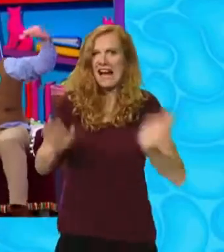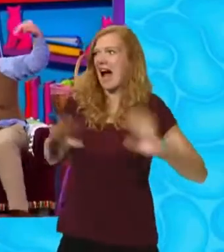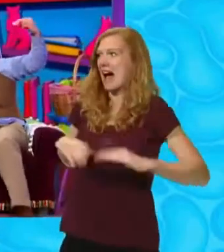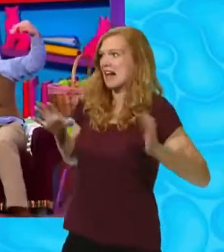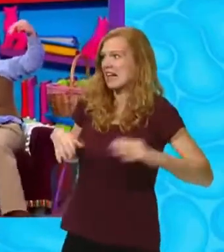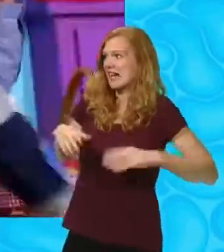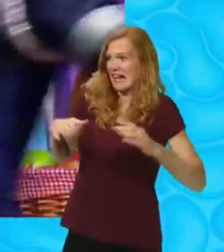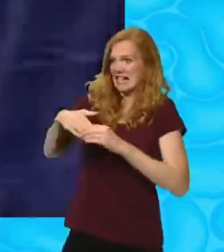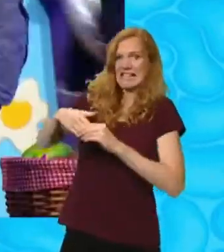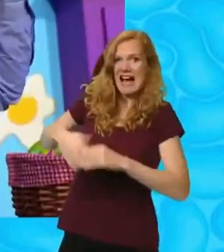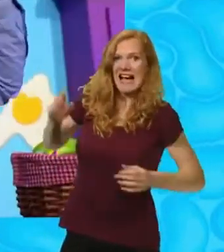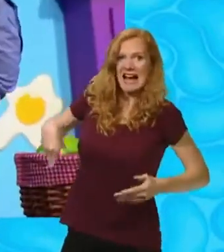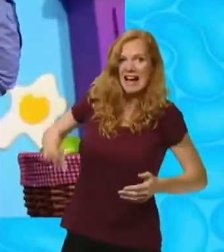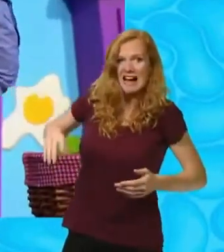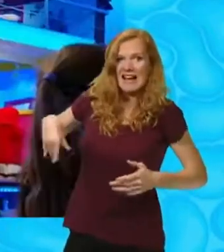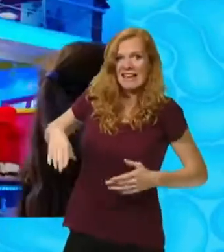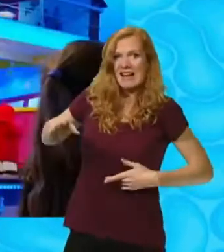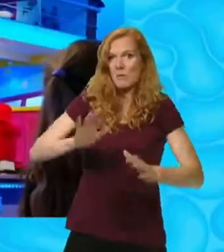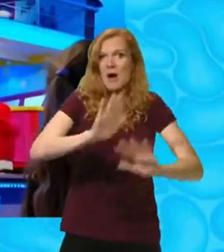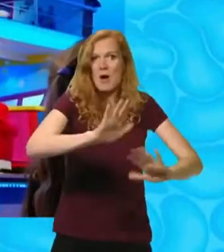Quick, never gonna get me!